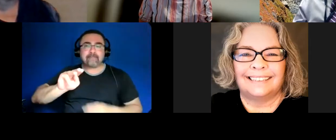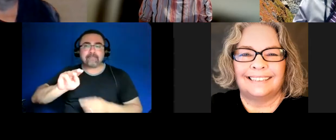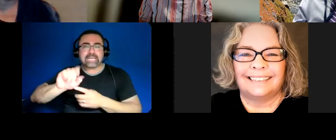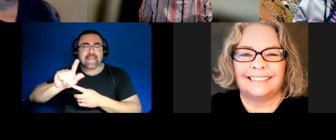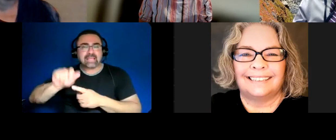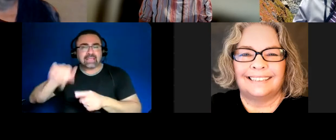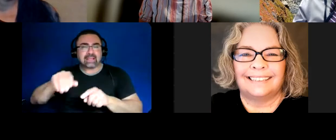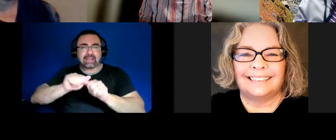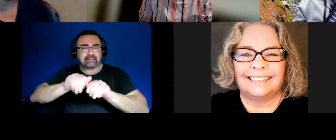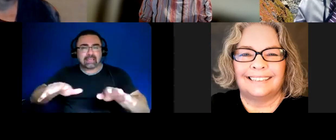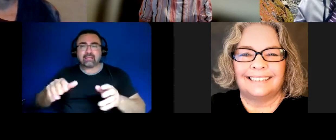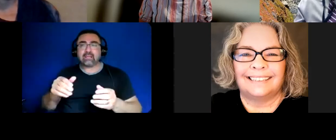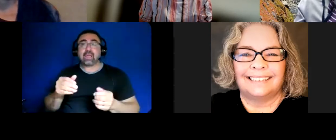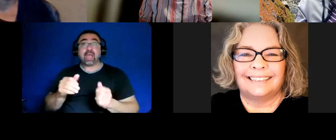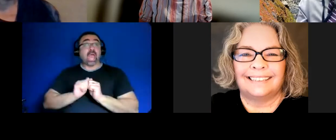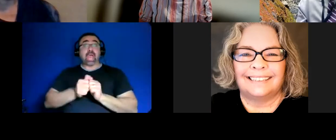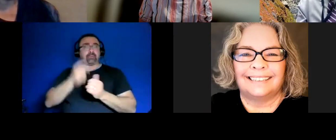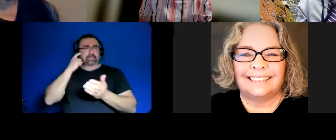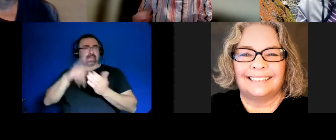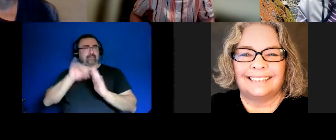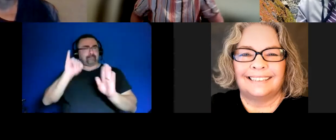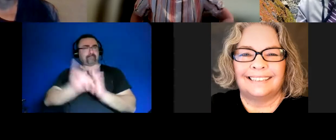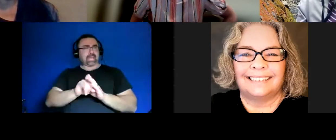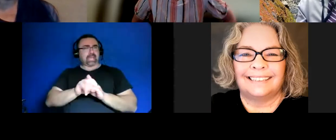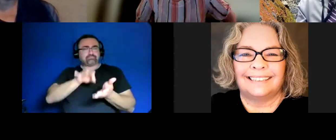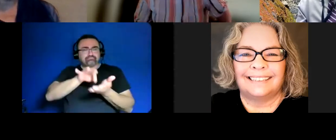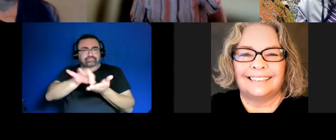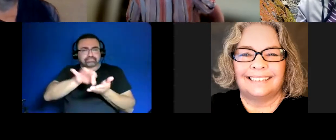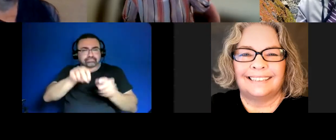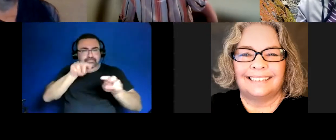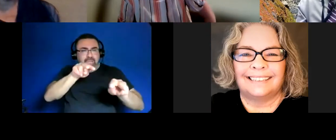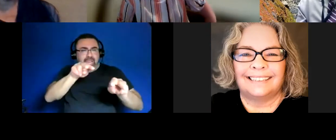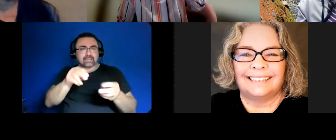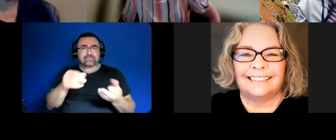to tell and track the source of an